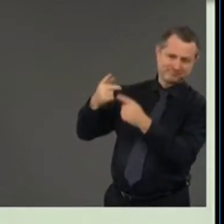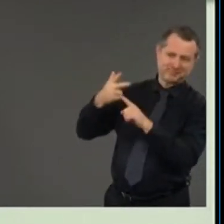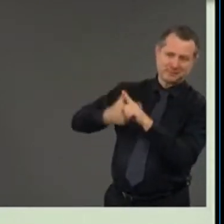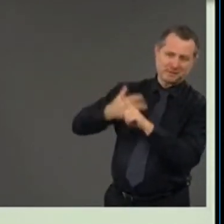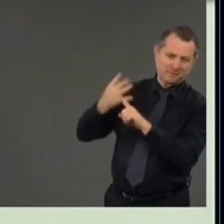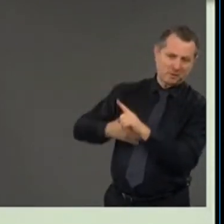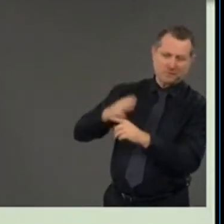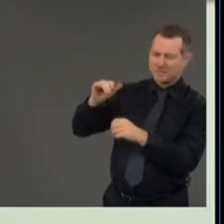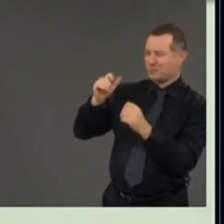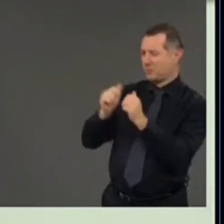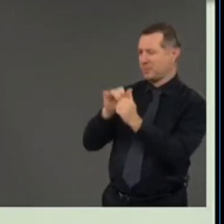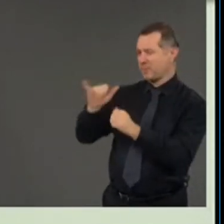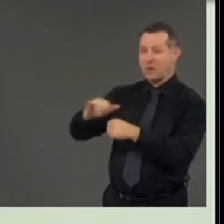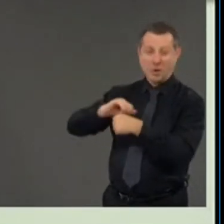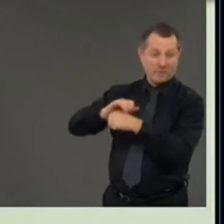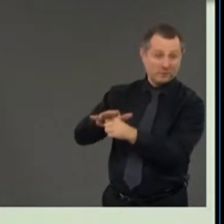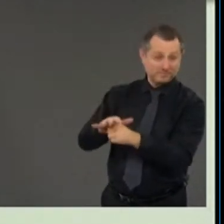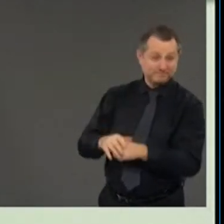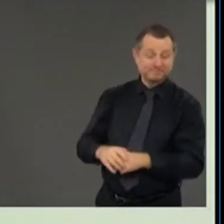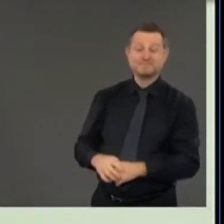COVID.